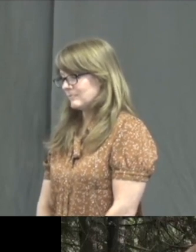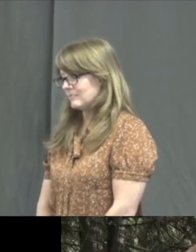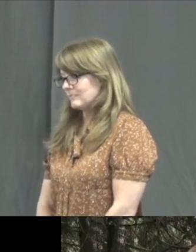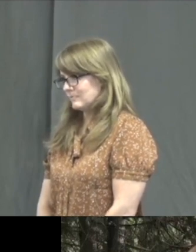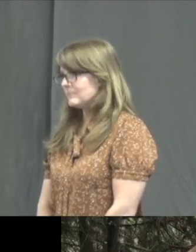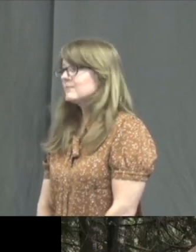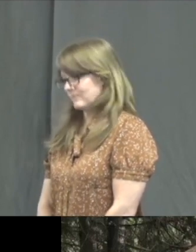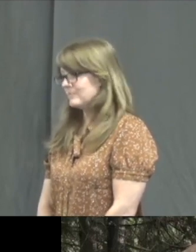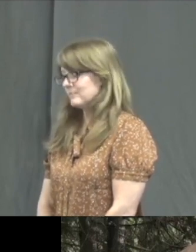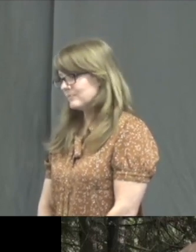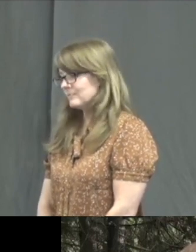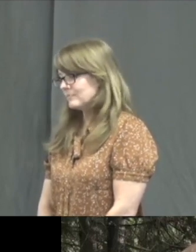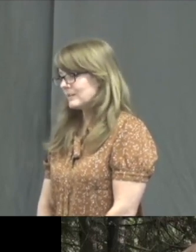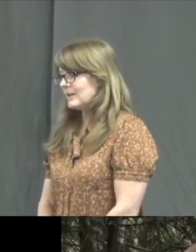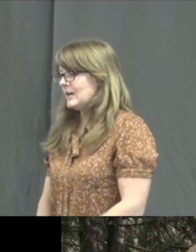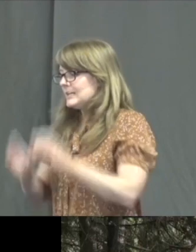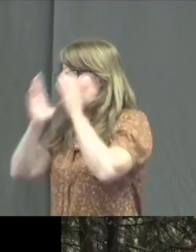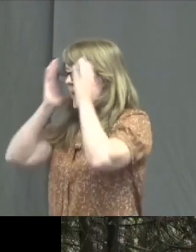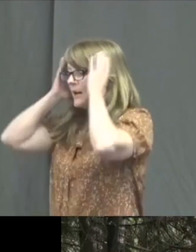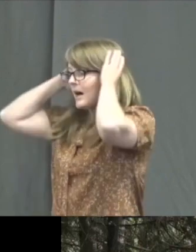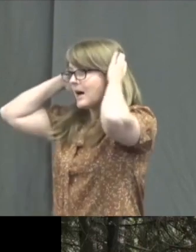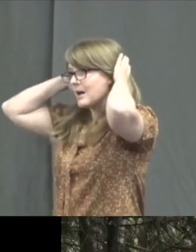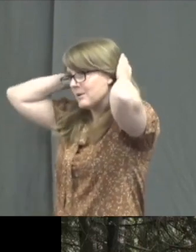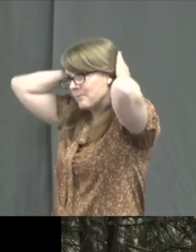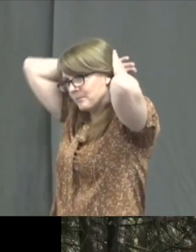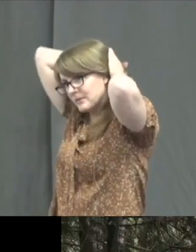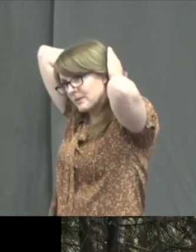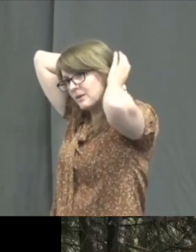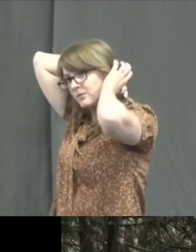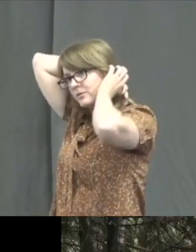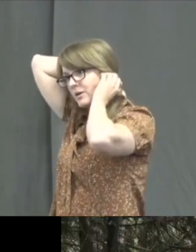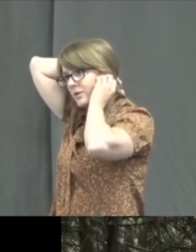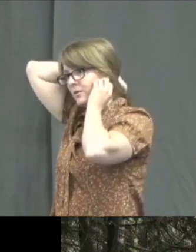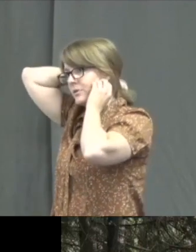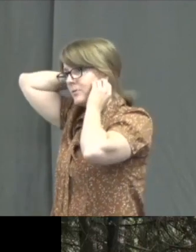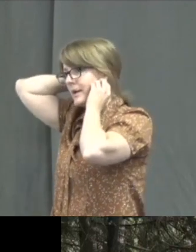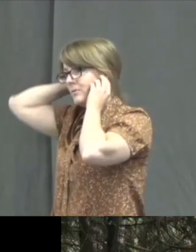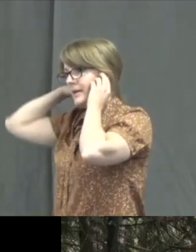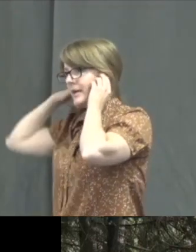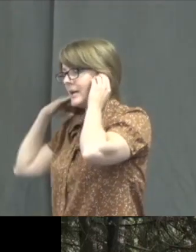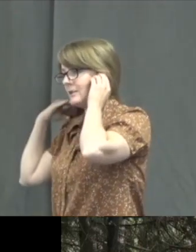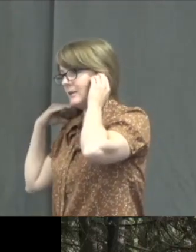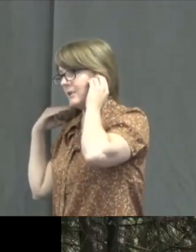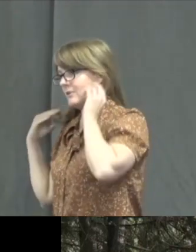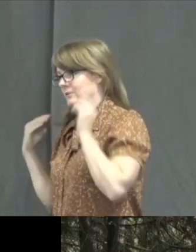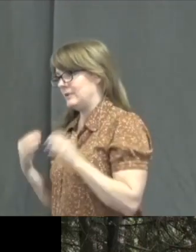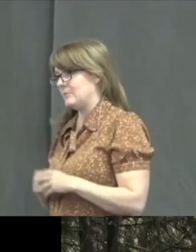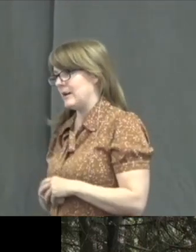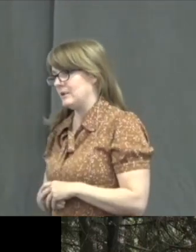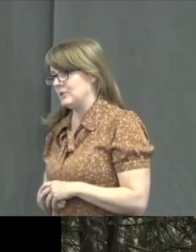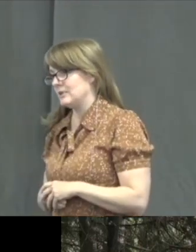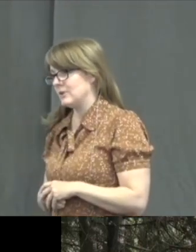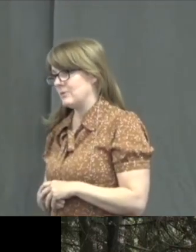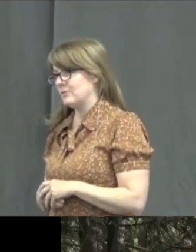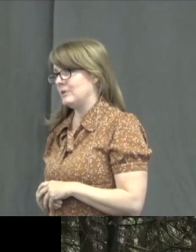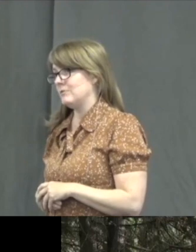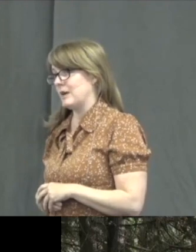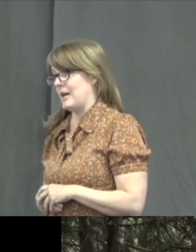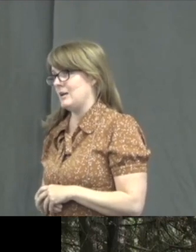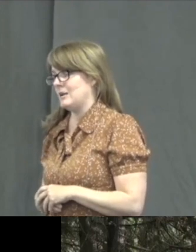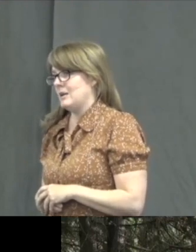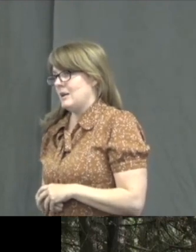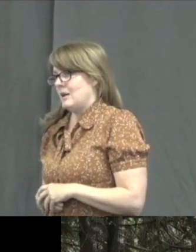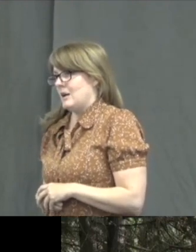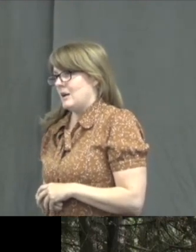survive. Or is that making any sense? Yeah. So the way we handle it in conservation biology, because you're absolutely